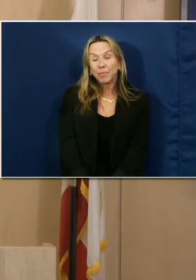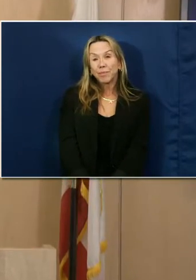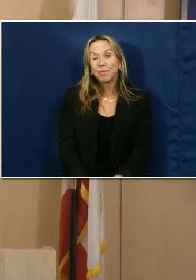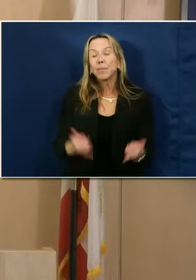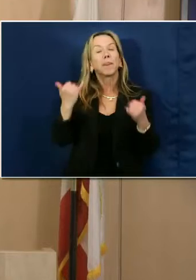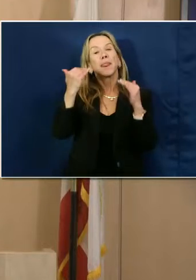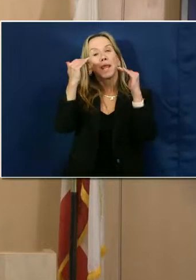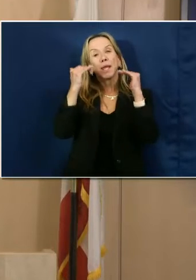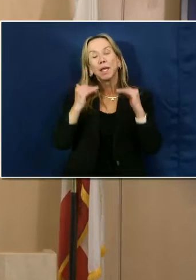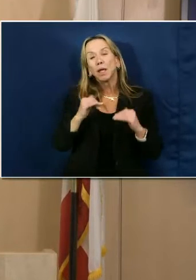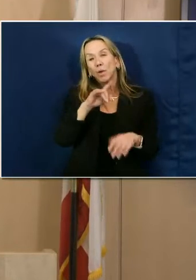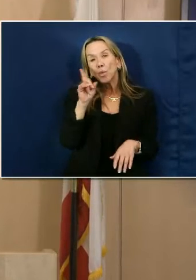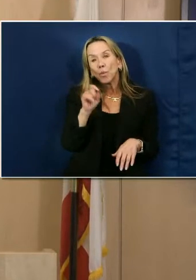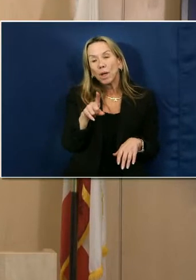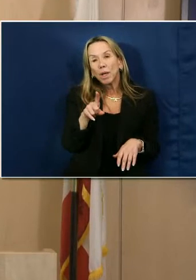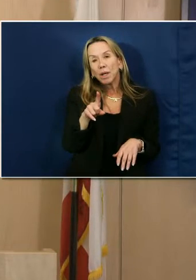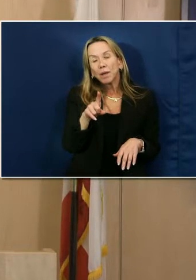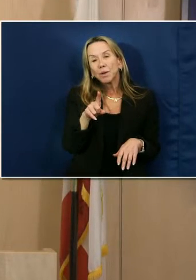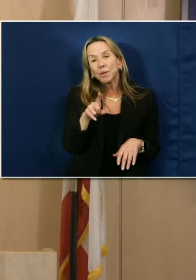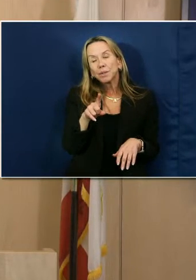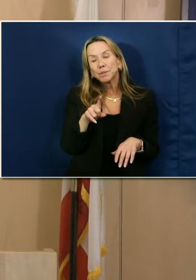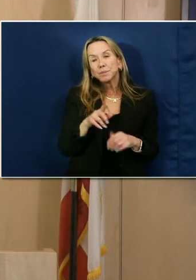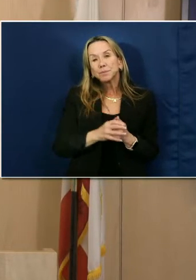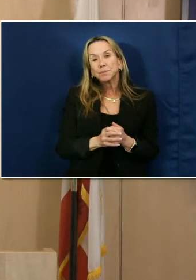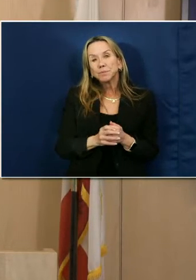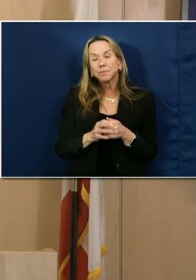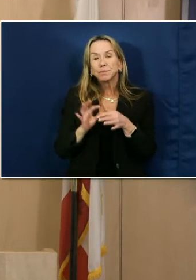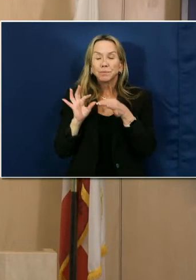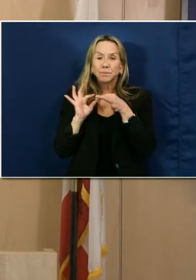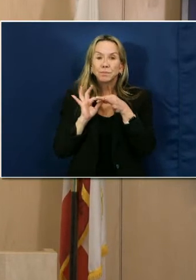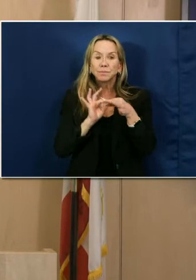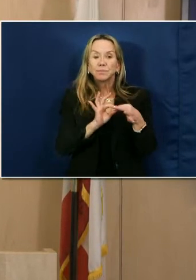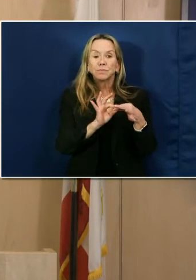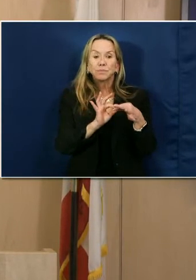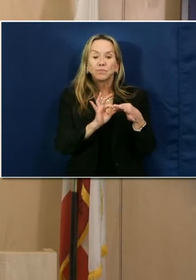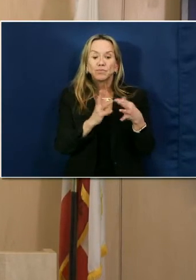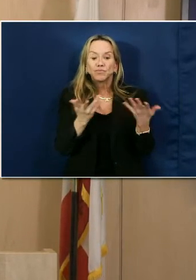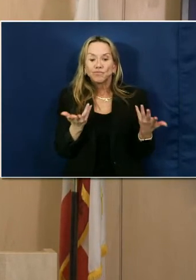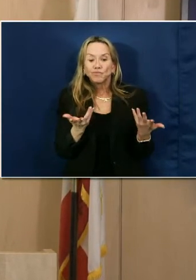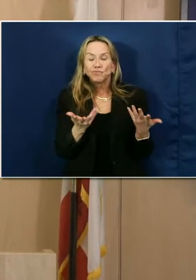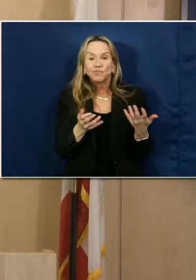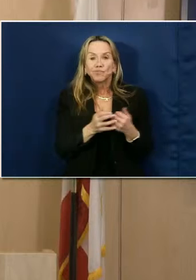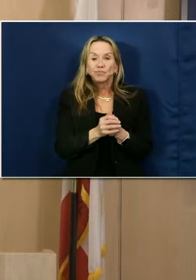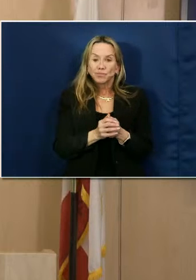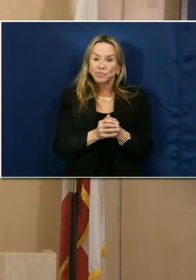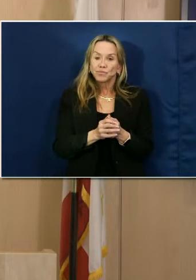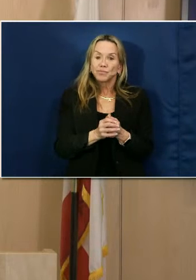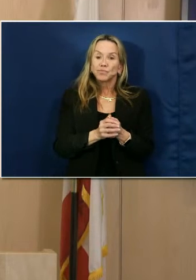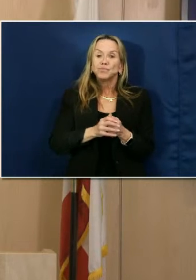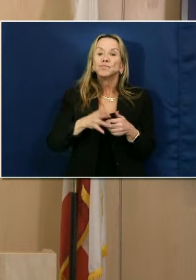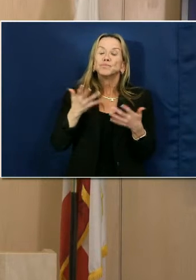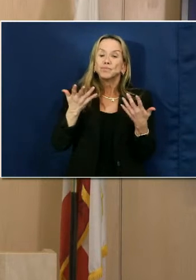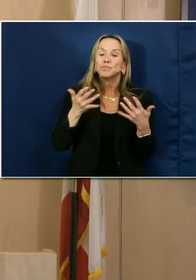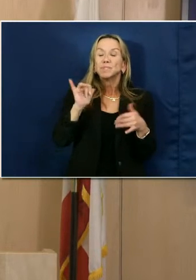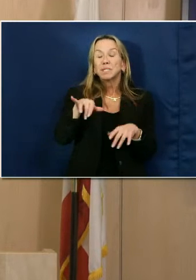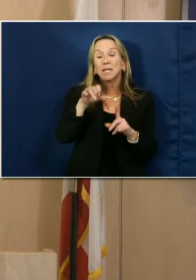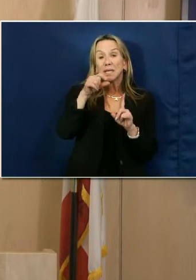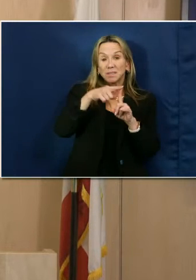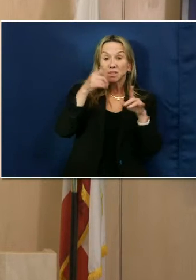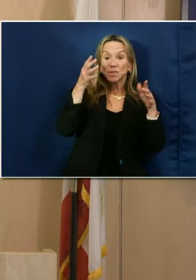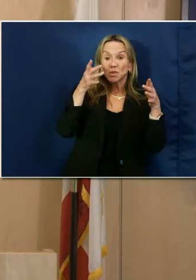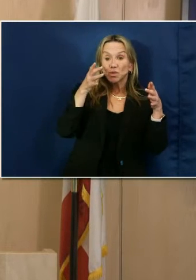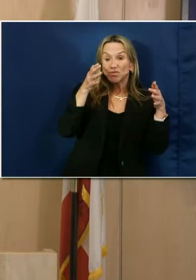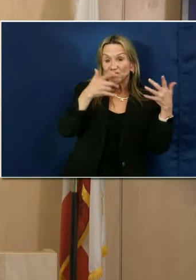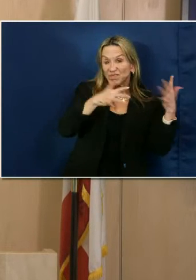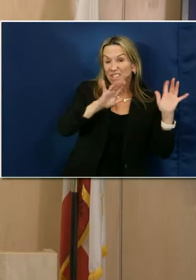This next question deals with the fact that the courts have allowed strip clubs to continue to operate until